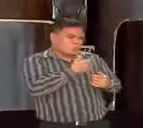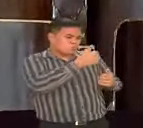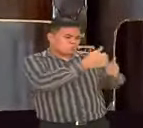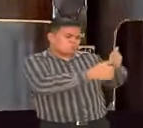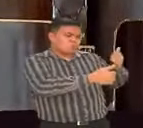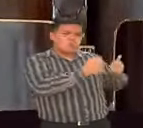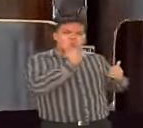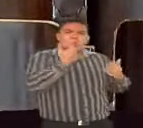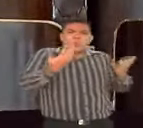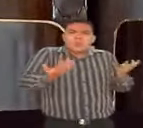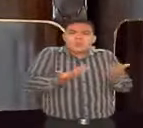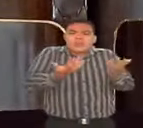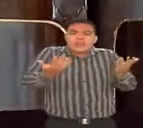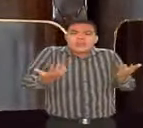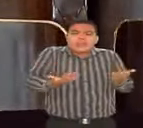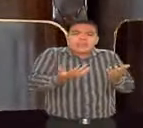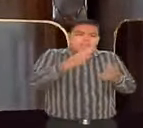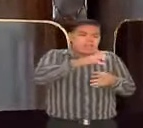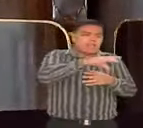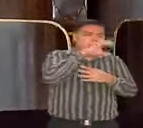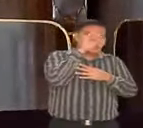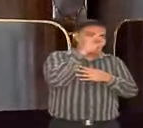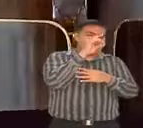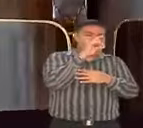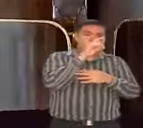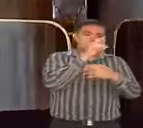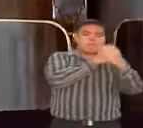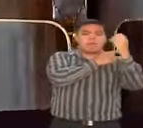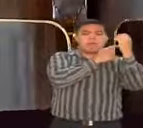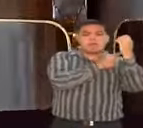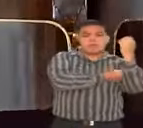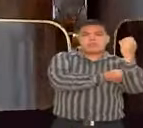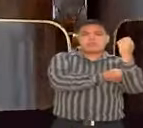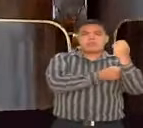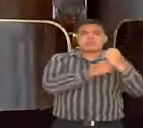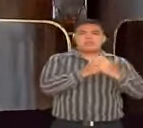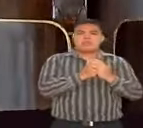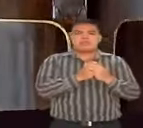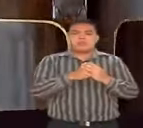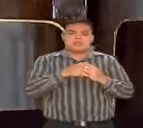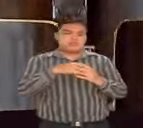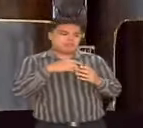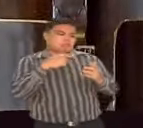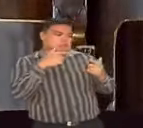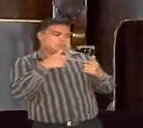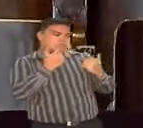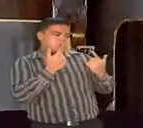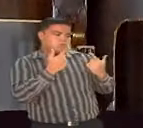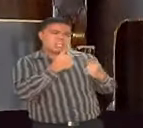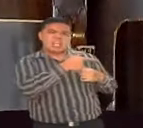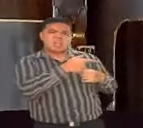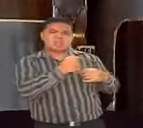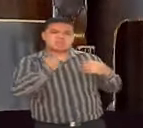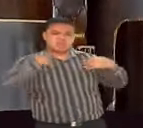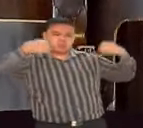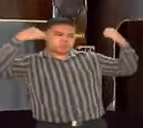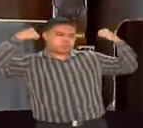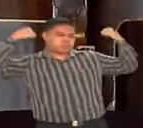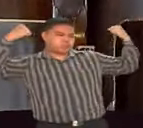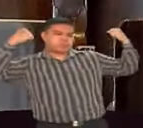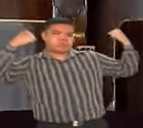ang source sa iyang strength? Wala man sila moingon, aw. Kanang dako man sa glawas